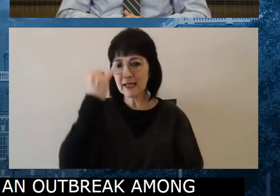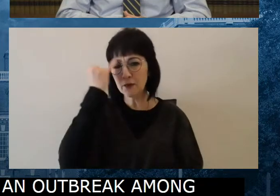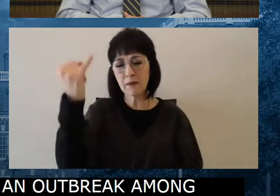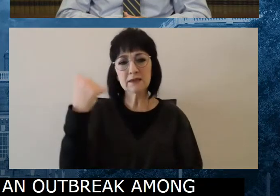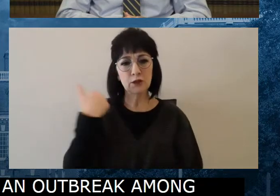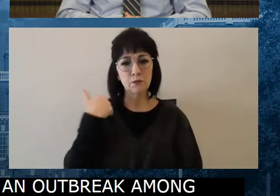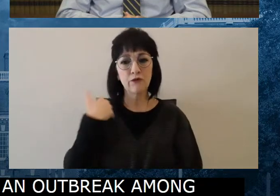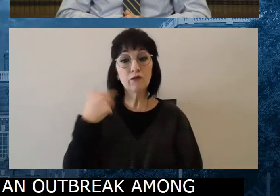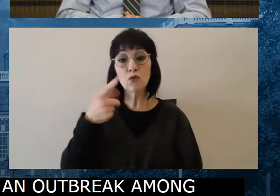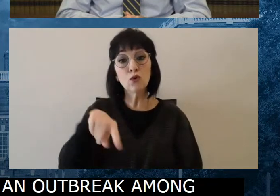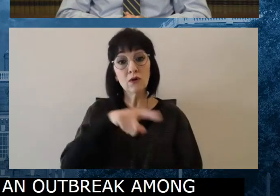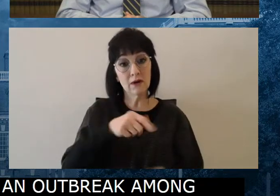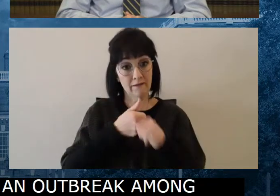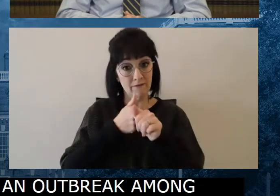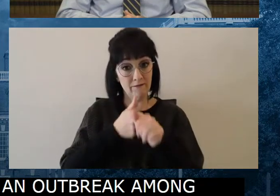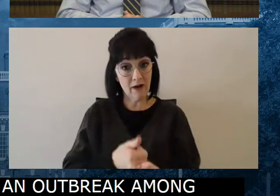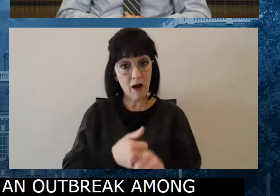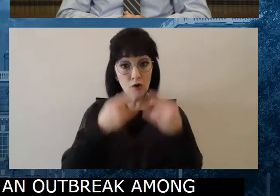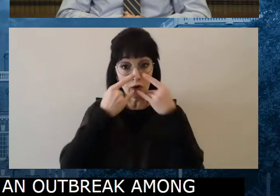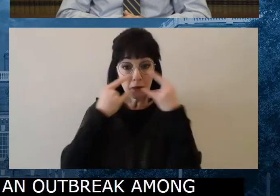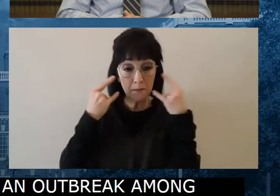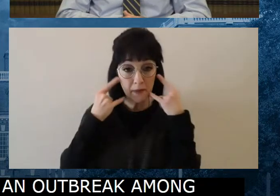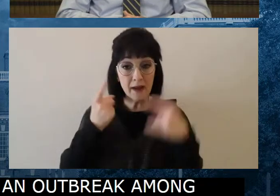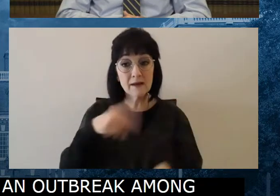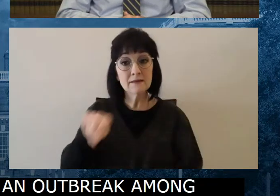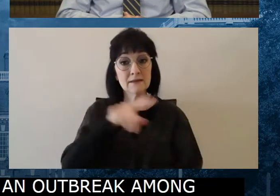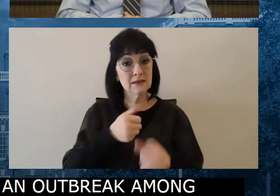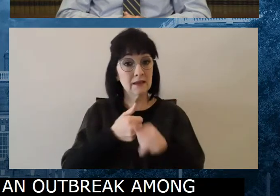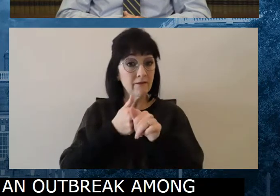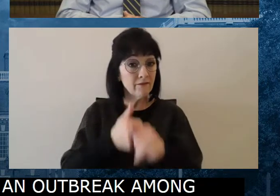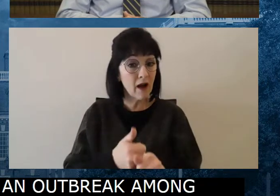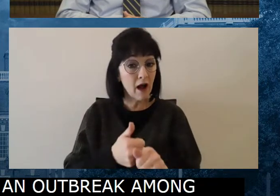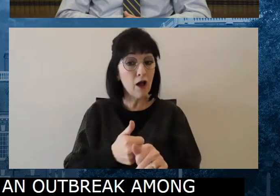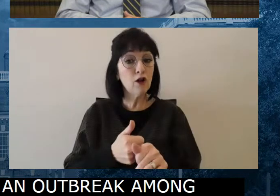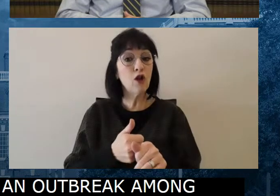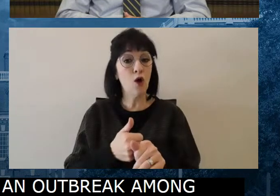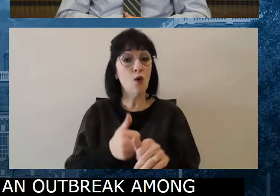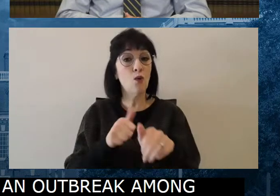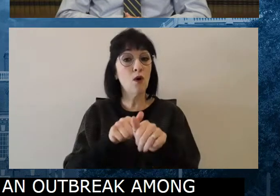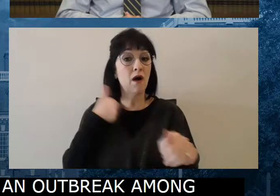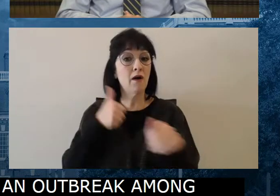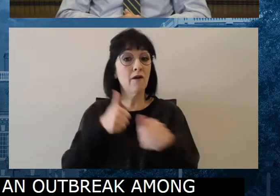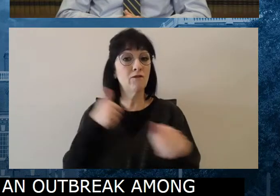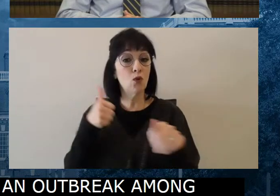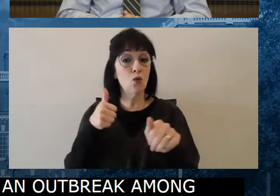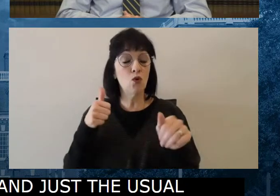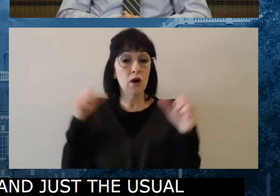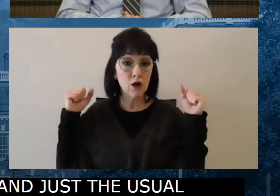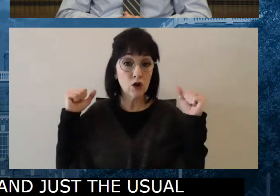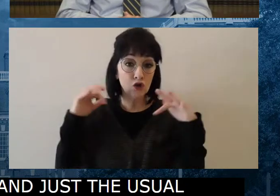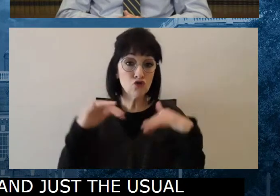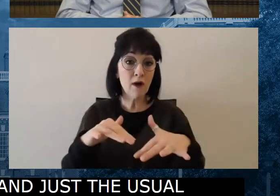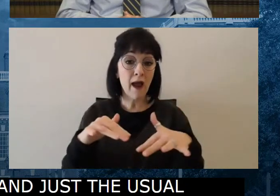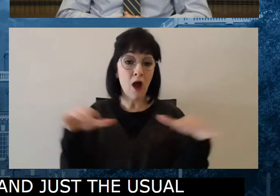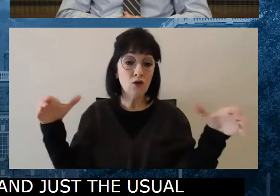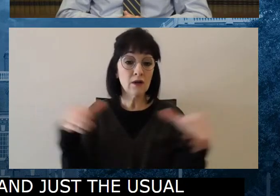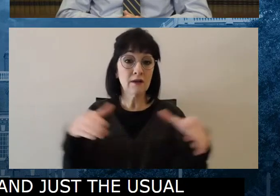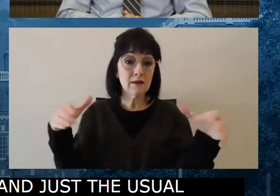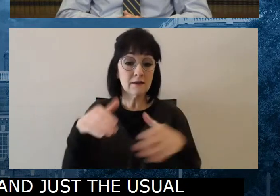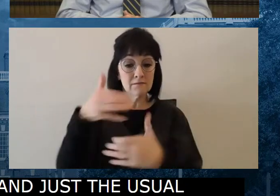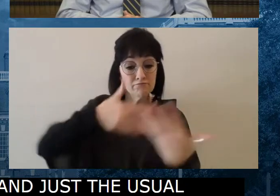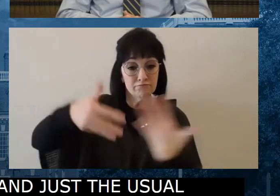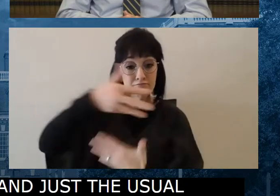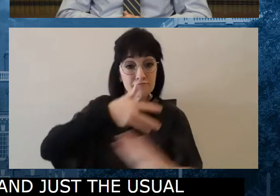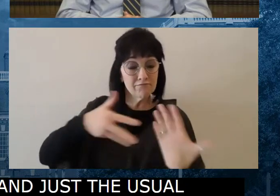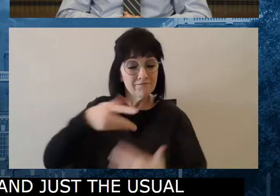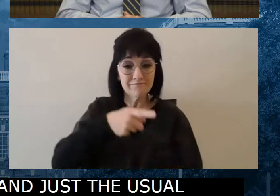and congregating. And it's just an example of the vigilance that we need to continue to